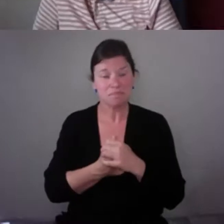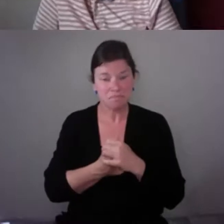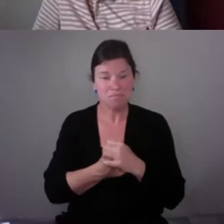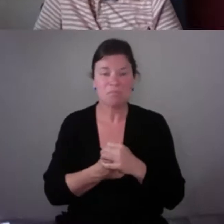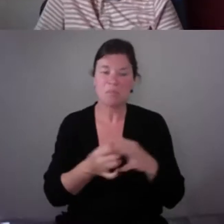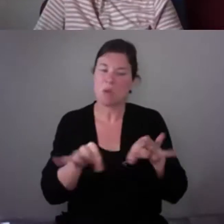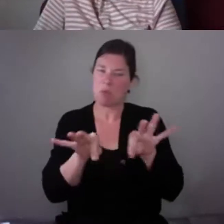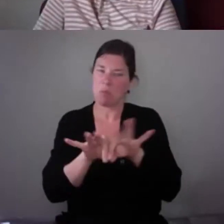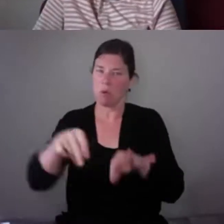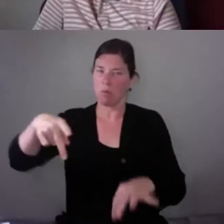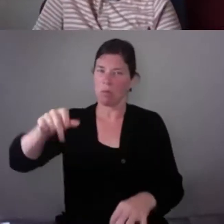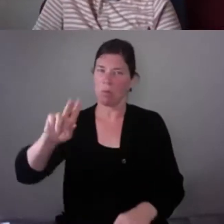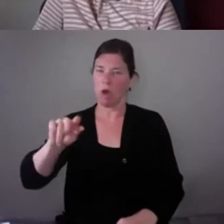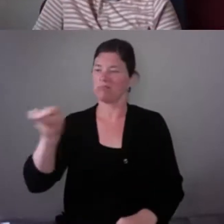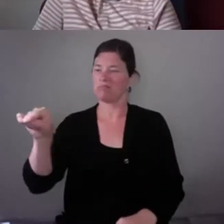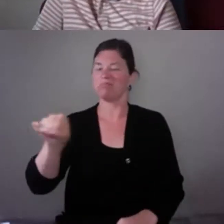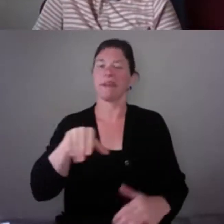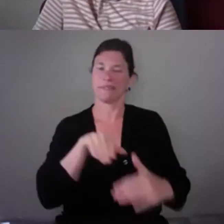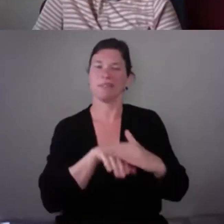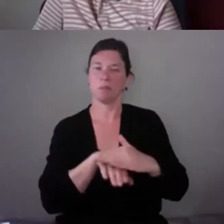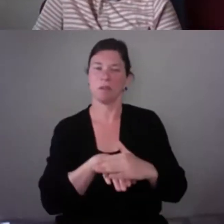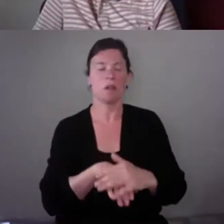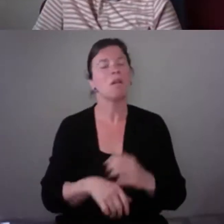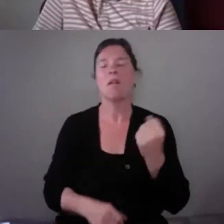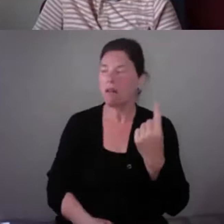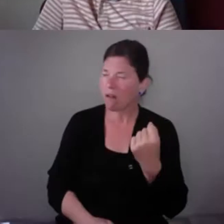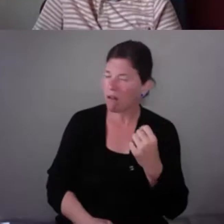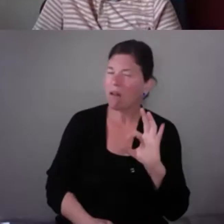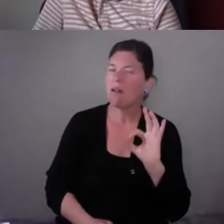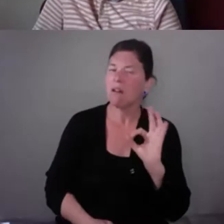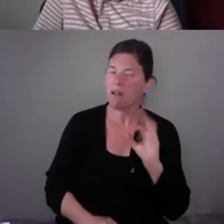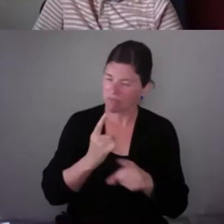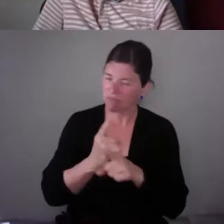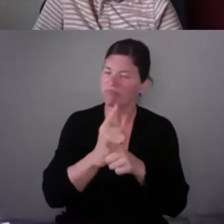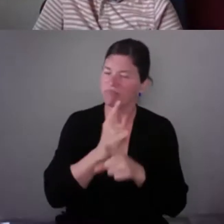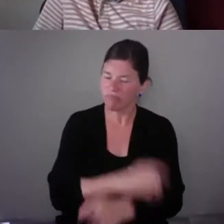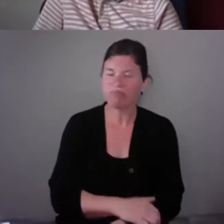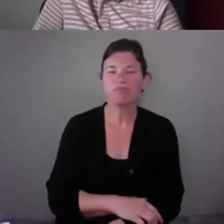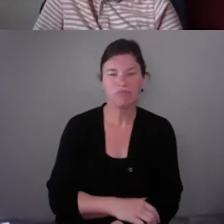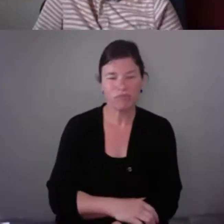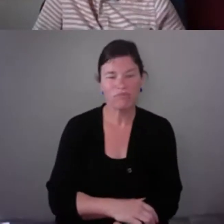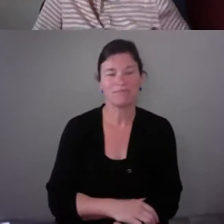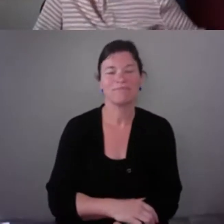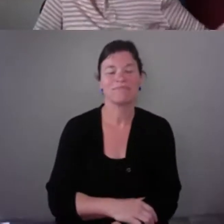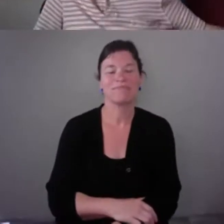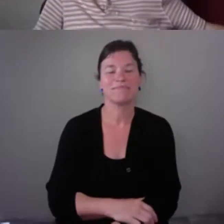accessible. That makes sense. Good call. Okay,